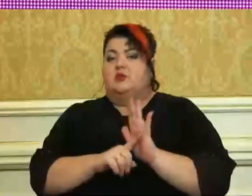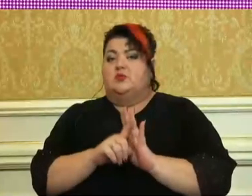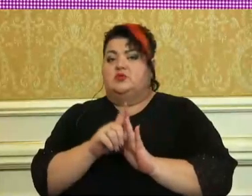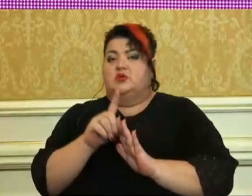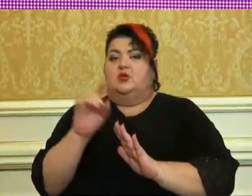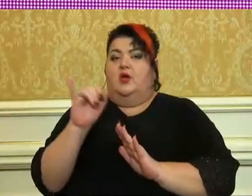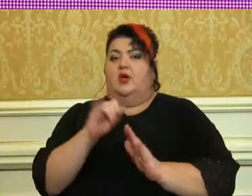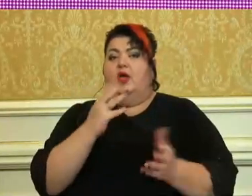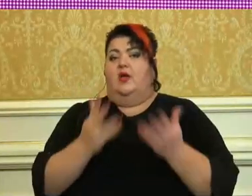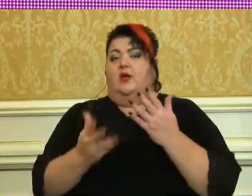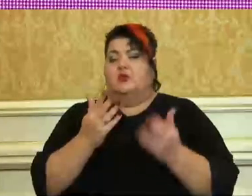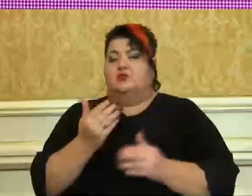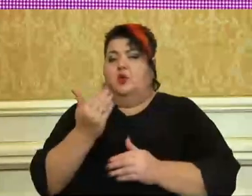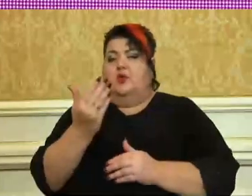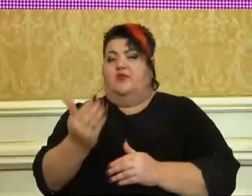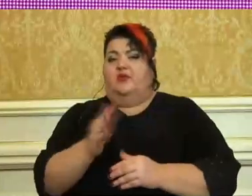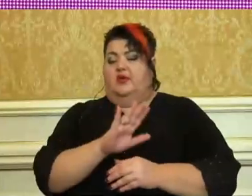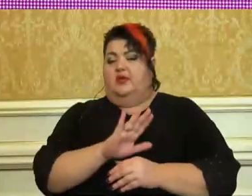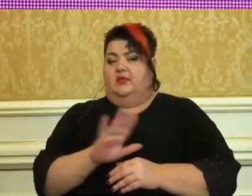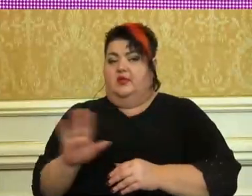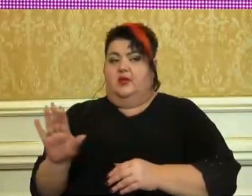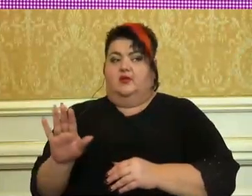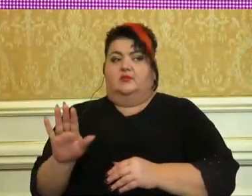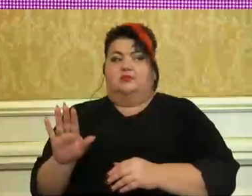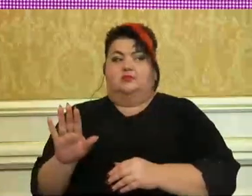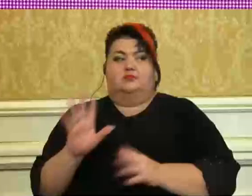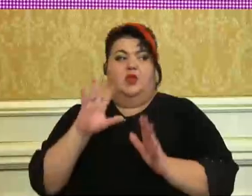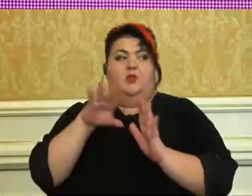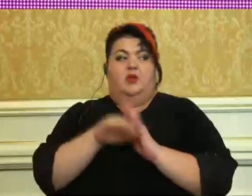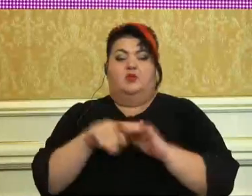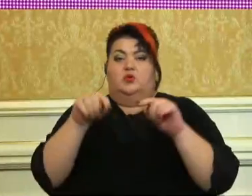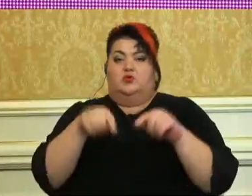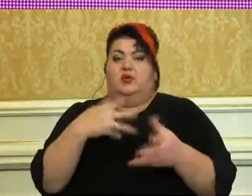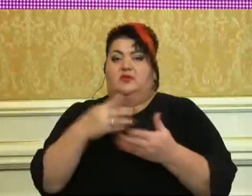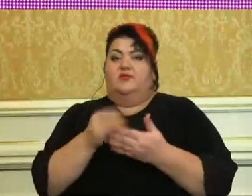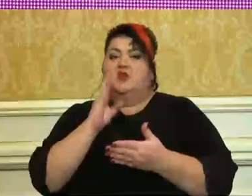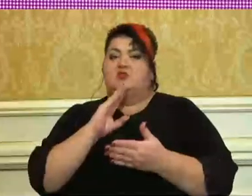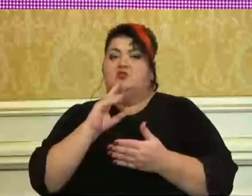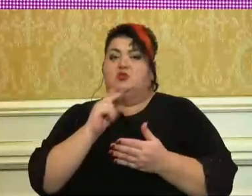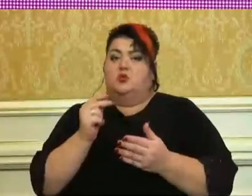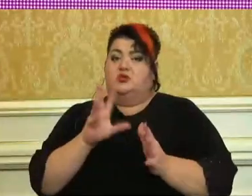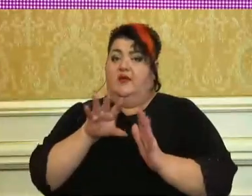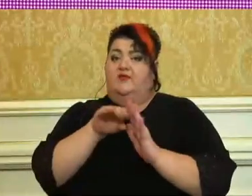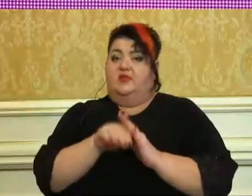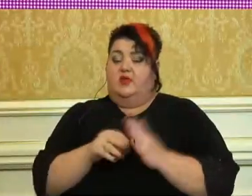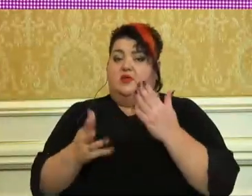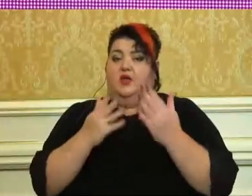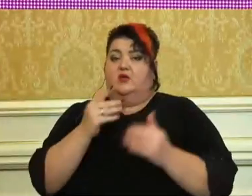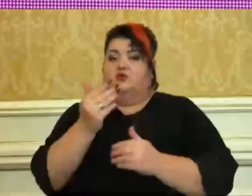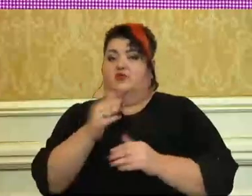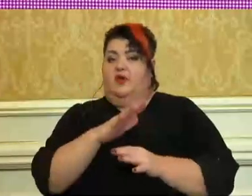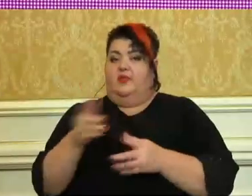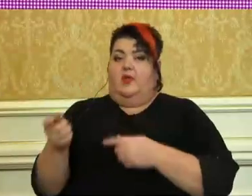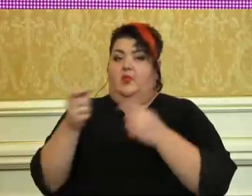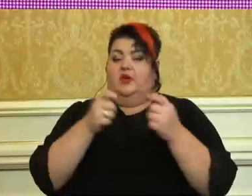lenses that come from being a woman or a girl, if you don't bring those into the room, don't expect them to sit there